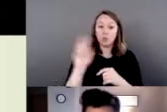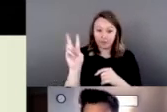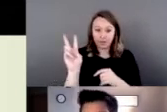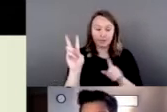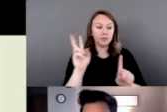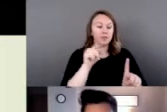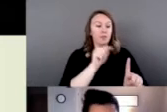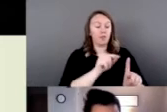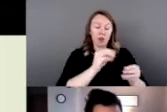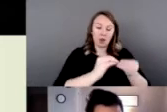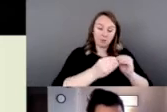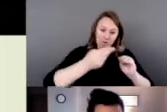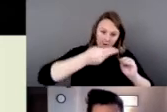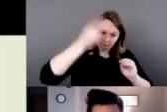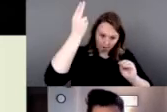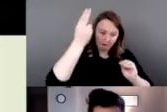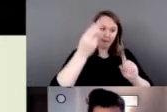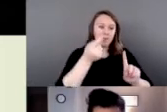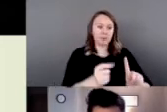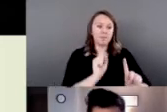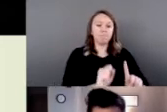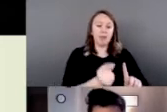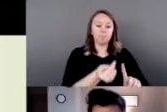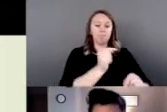to intergenerational trauma.